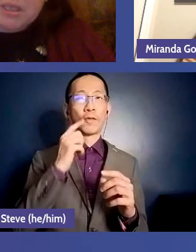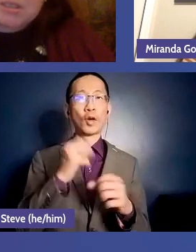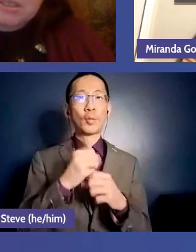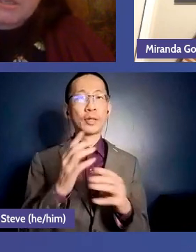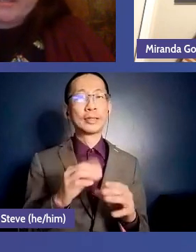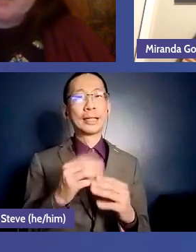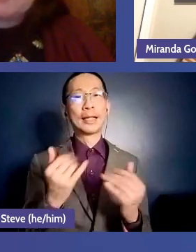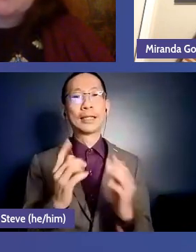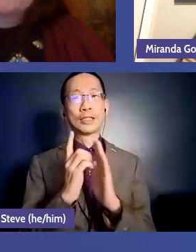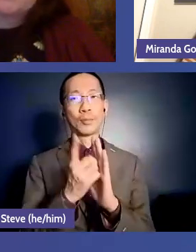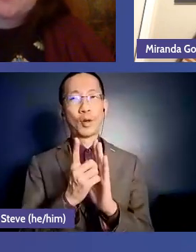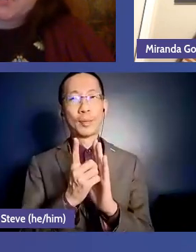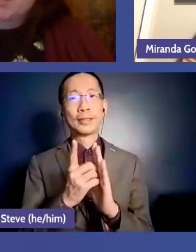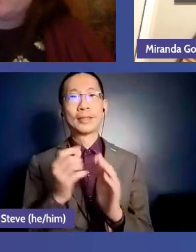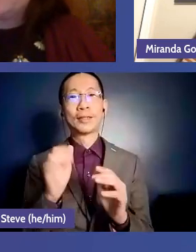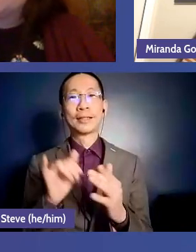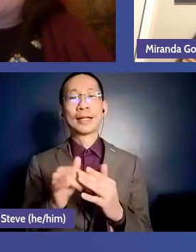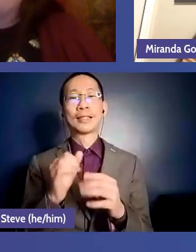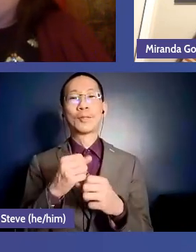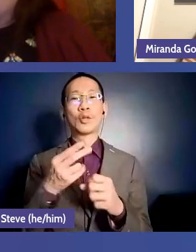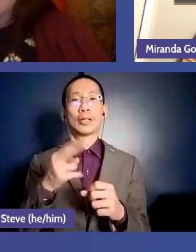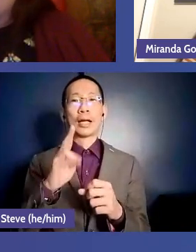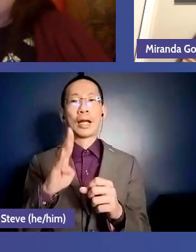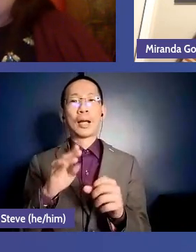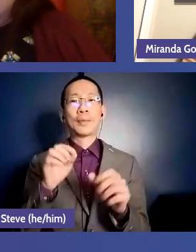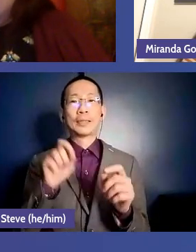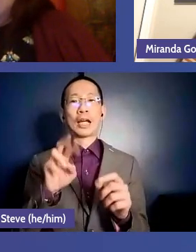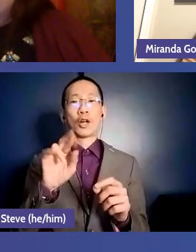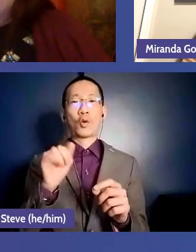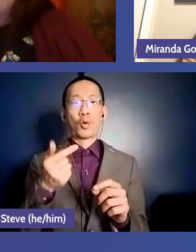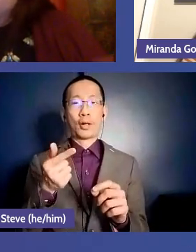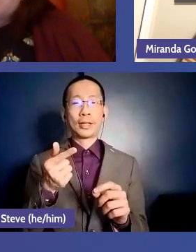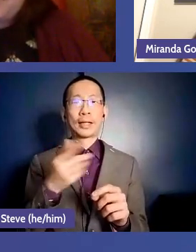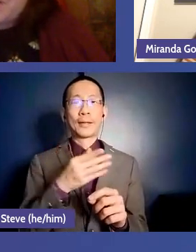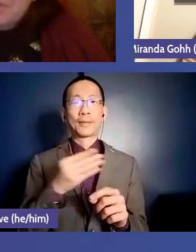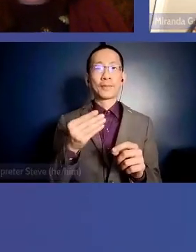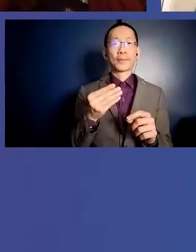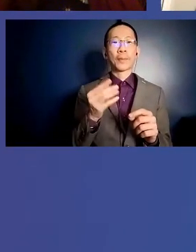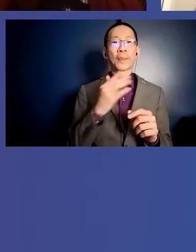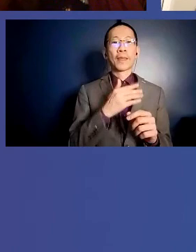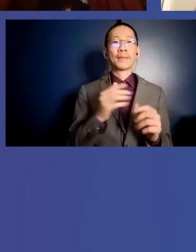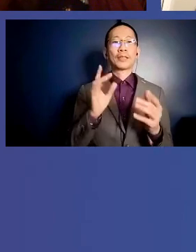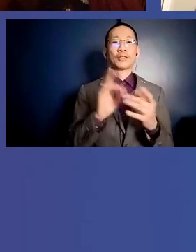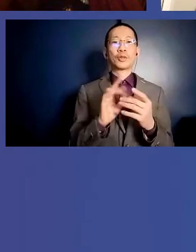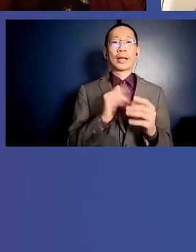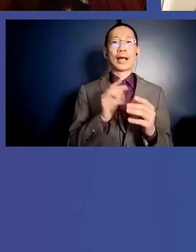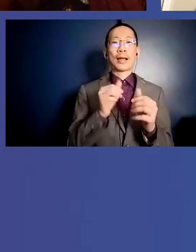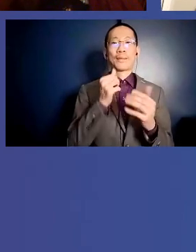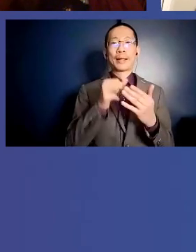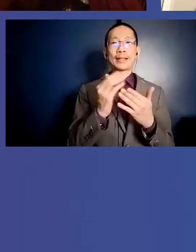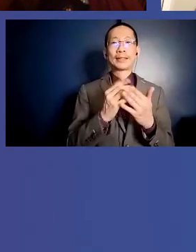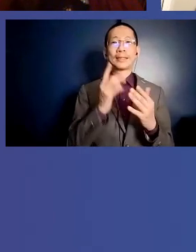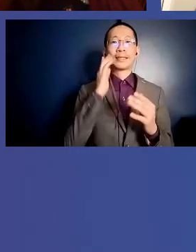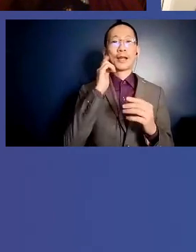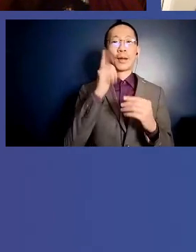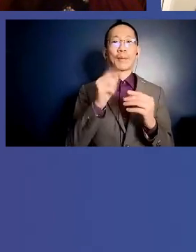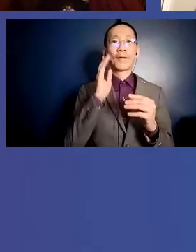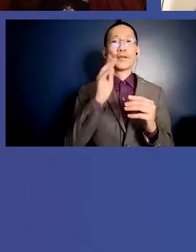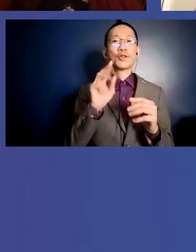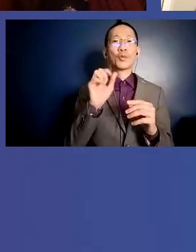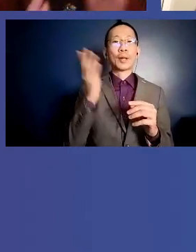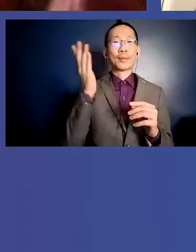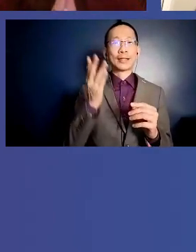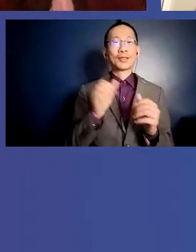this moment. So that's producerhub.org. And please join our mailing list to hear about future webinars. And with that,